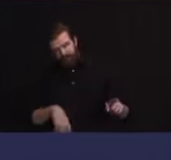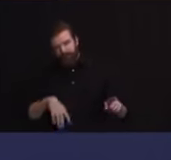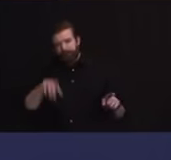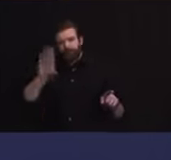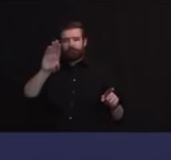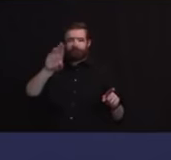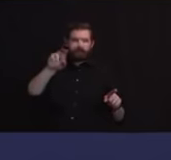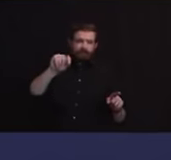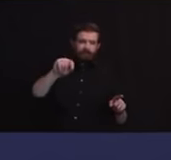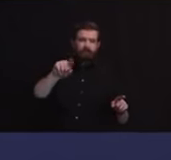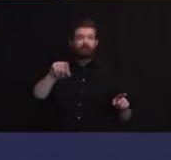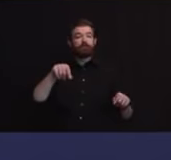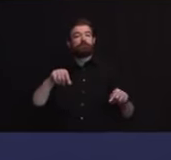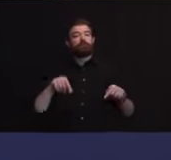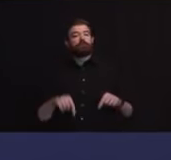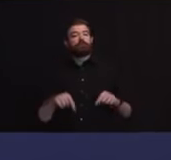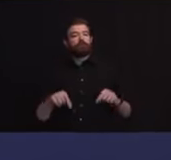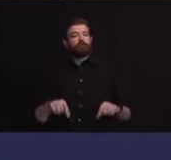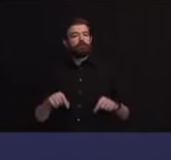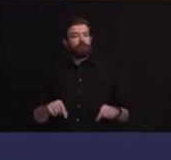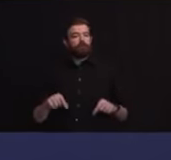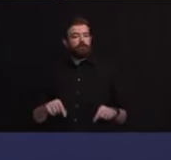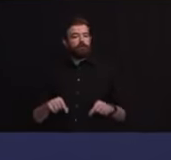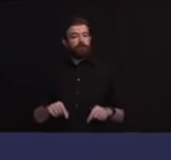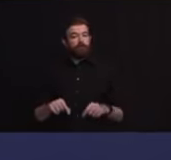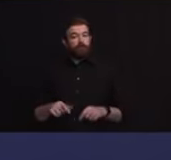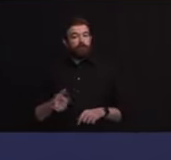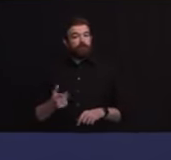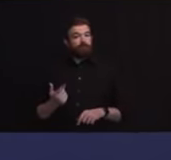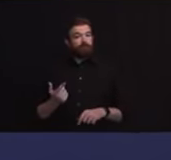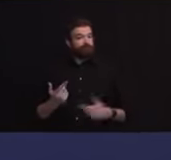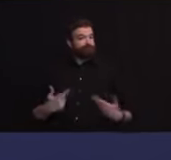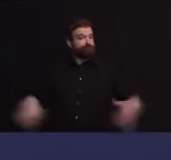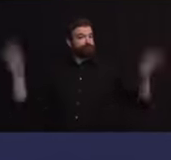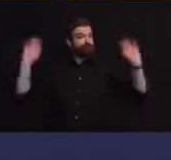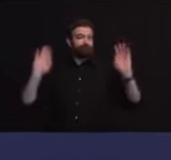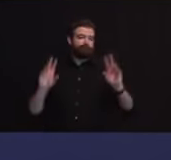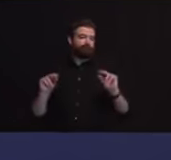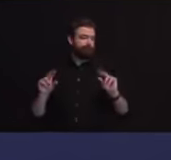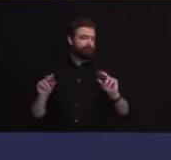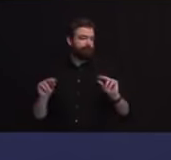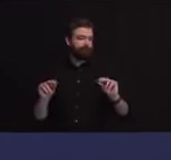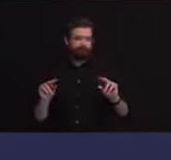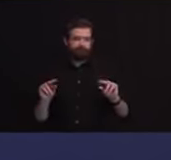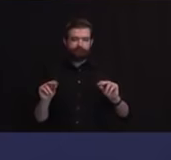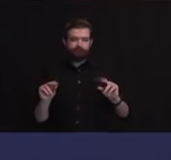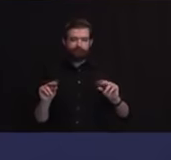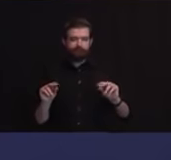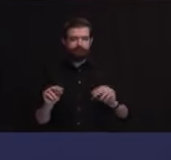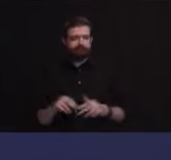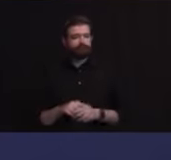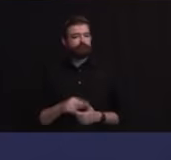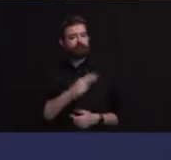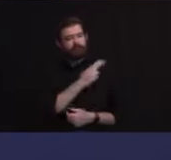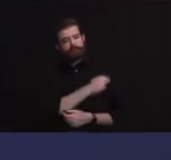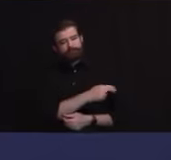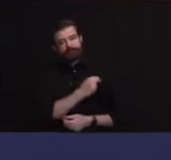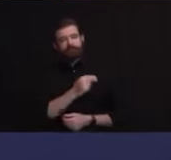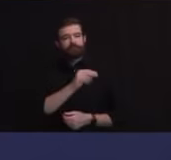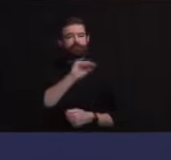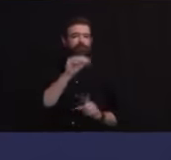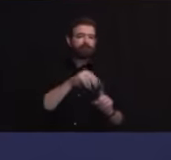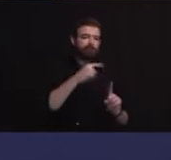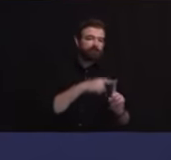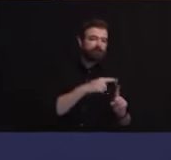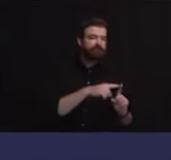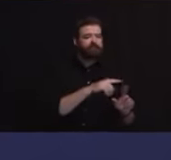Assuming we meet the objectives, both the health data, that we do well on this Operation Jersey Summer, that the numbers continue